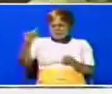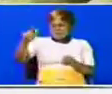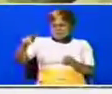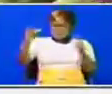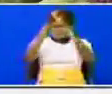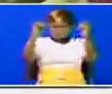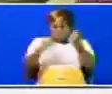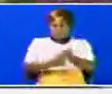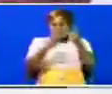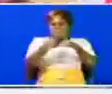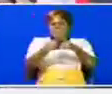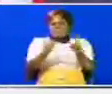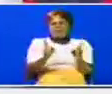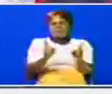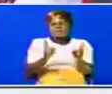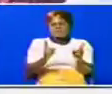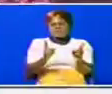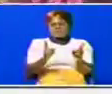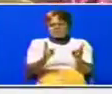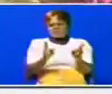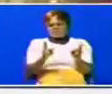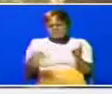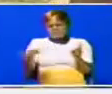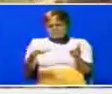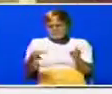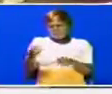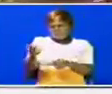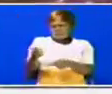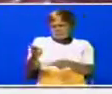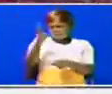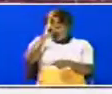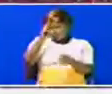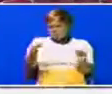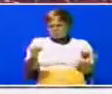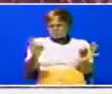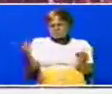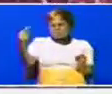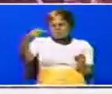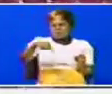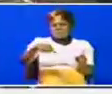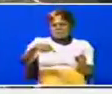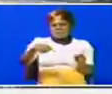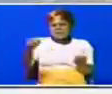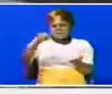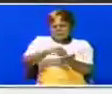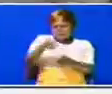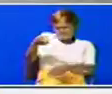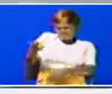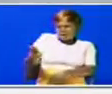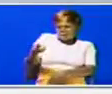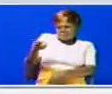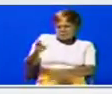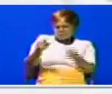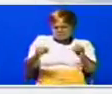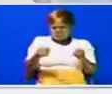backup. However, en route to Kasarani, the location of the attack, the officers who responded were once again ambushed, with their